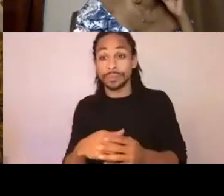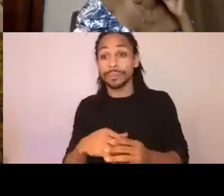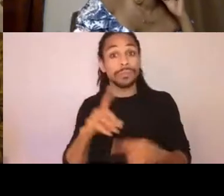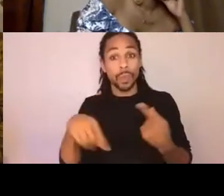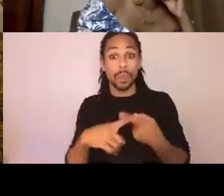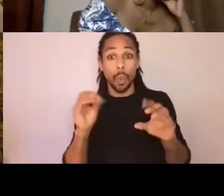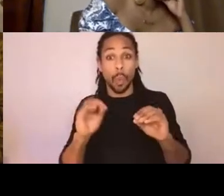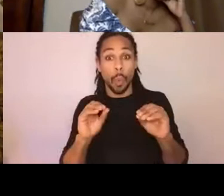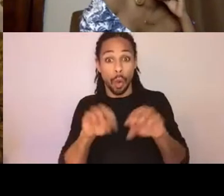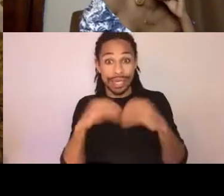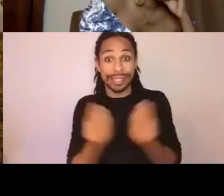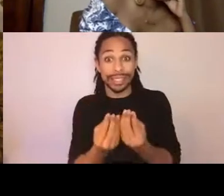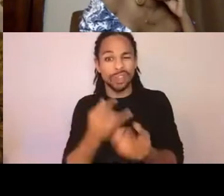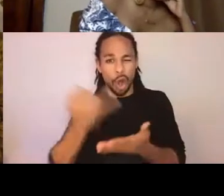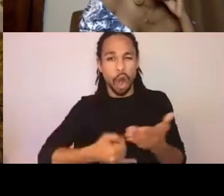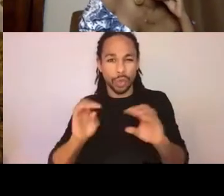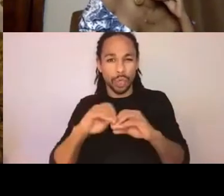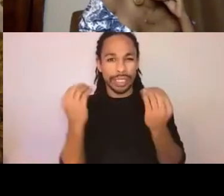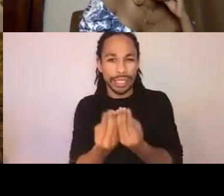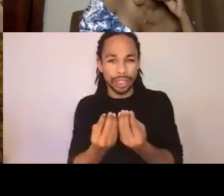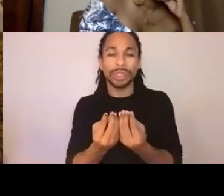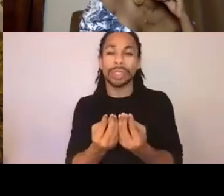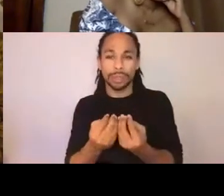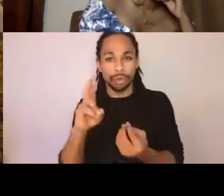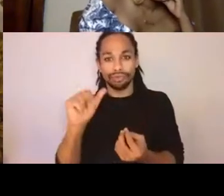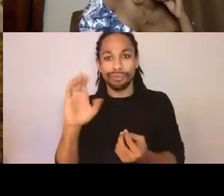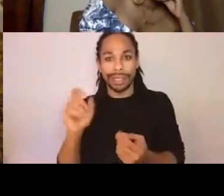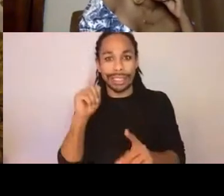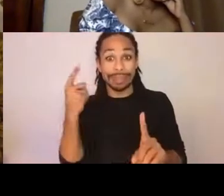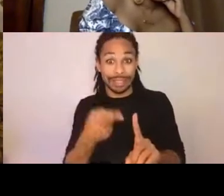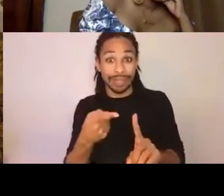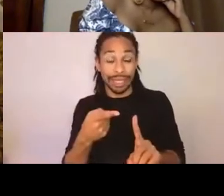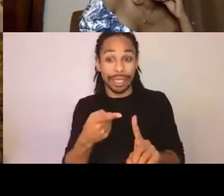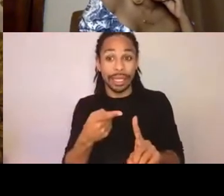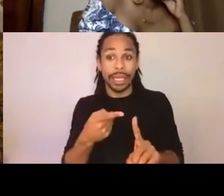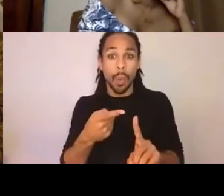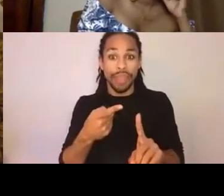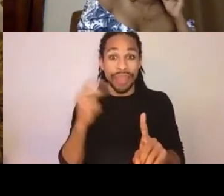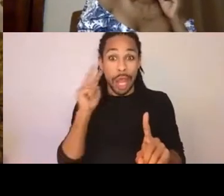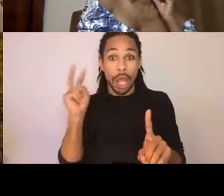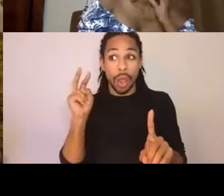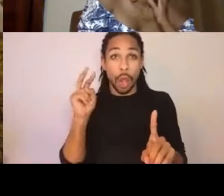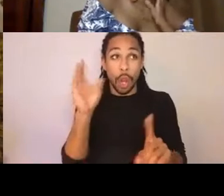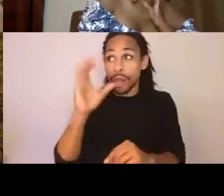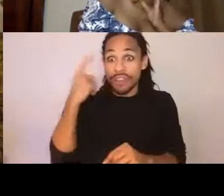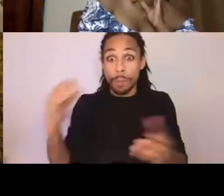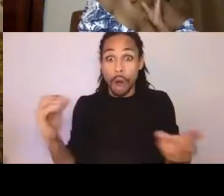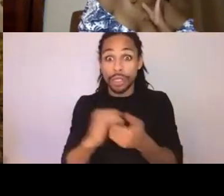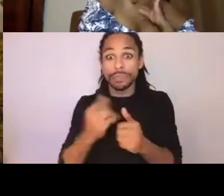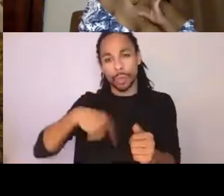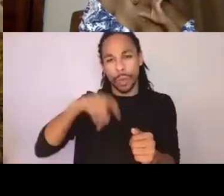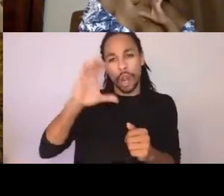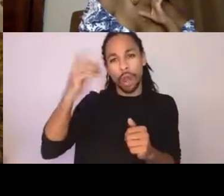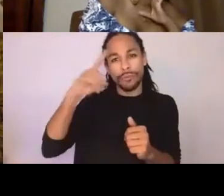organizations, arts organizations, organizations that are race specific, look to partnerships, a lot of times we look to